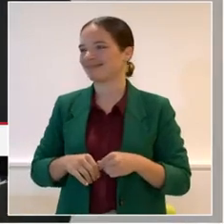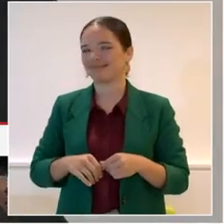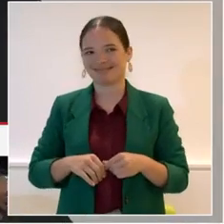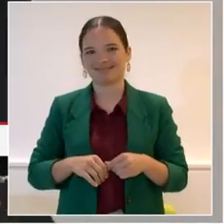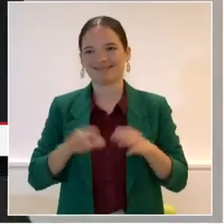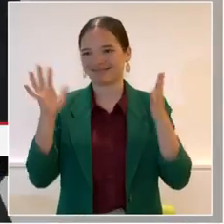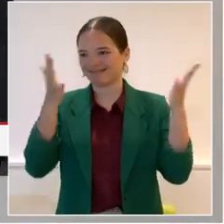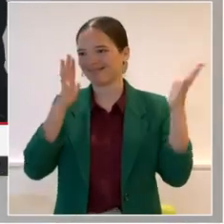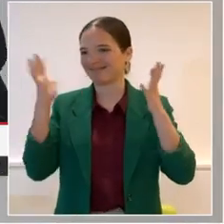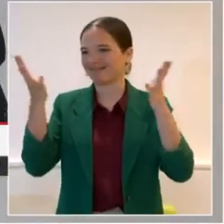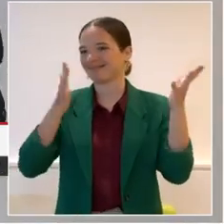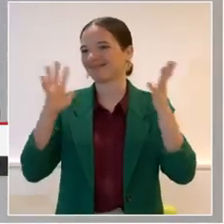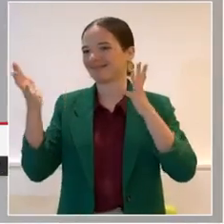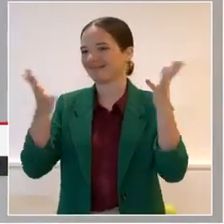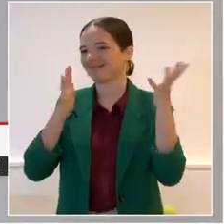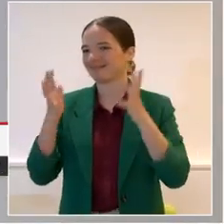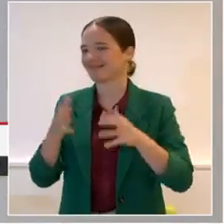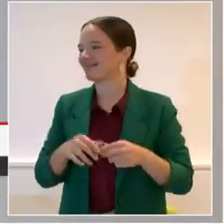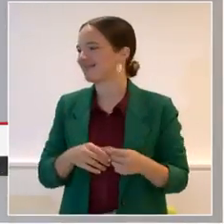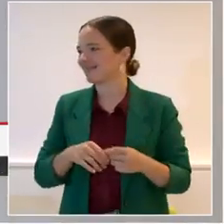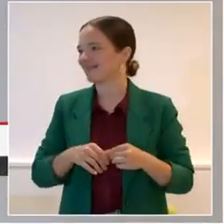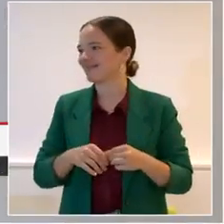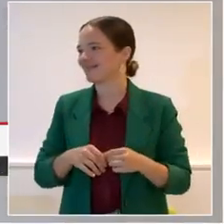Good luck to you.